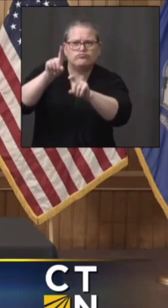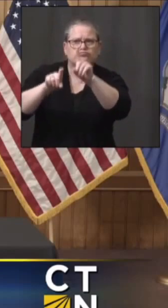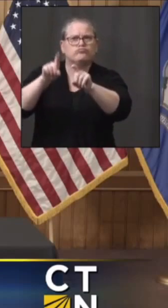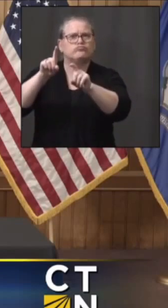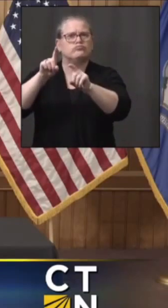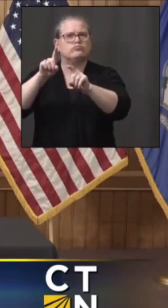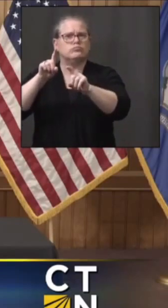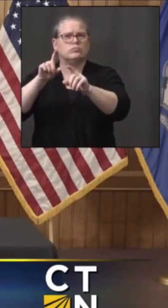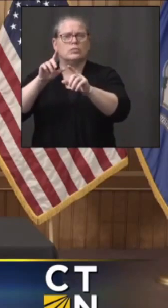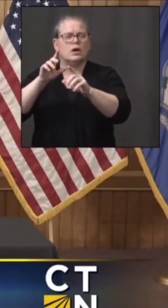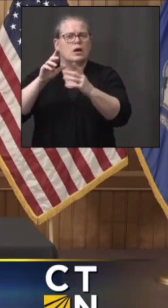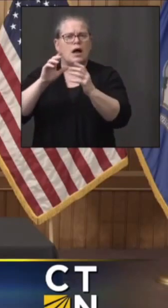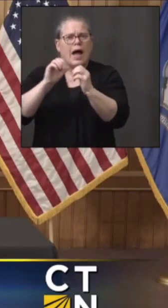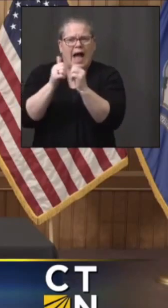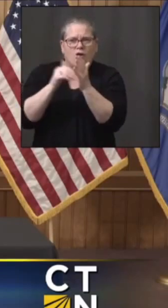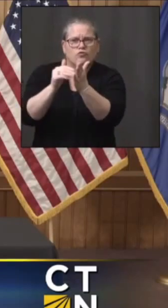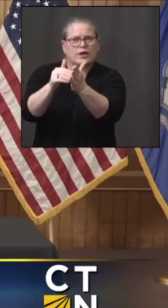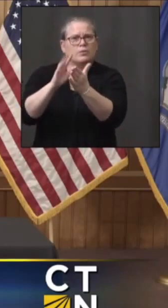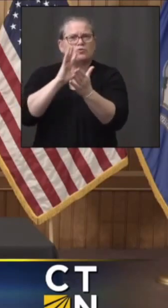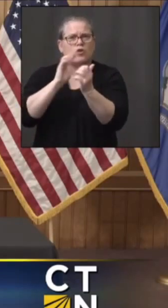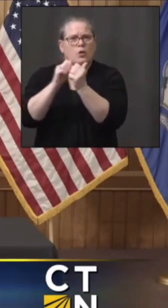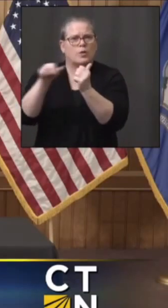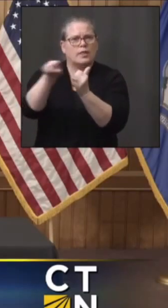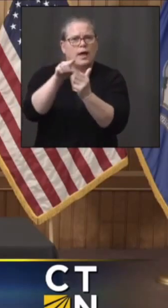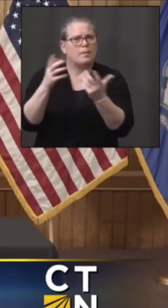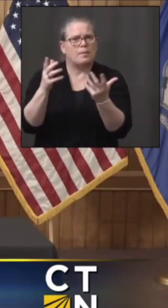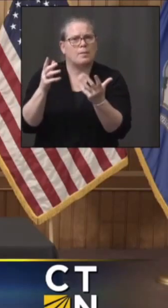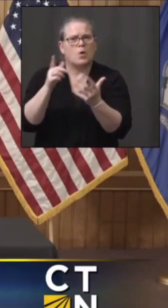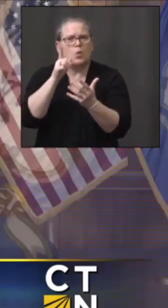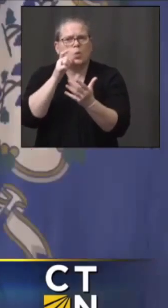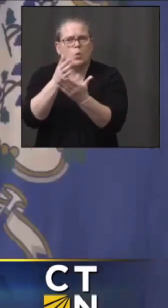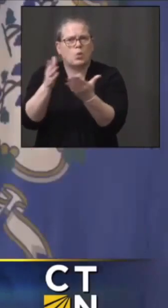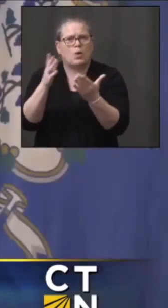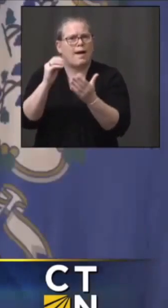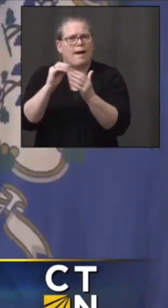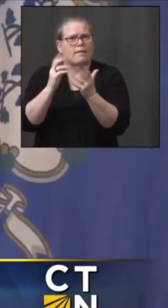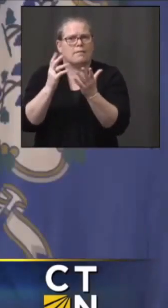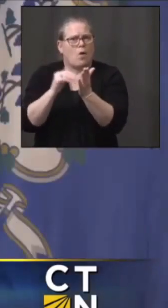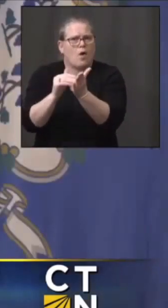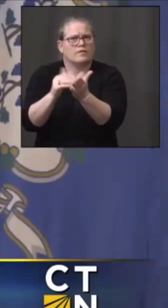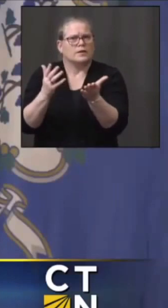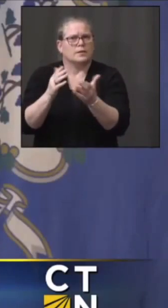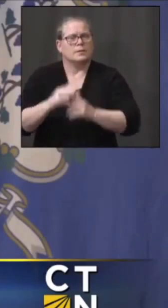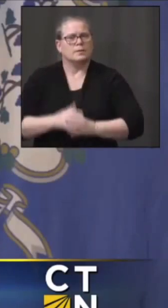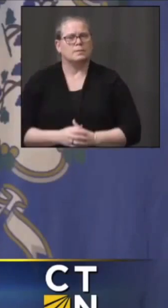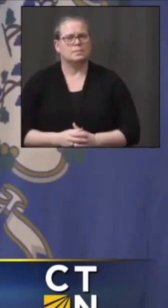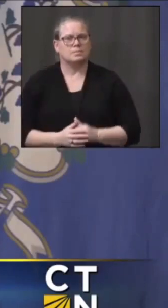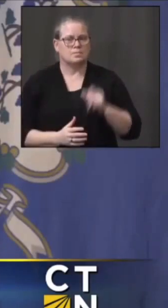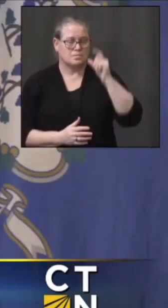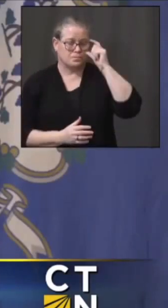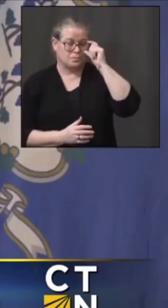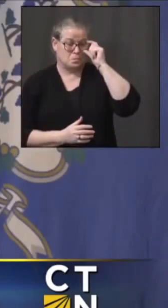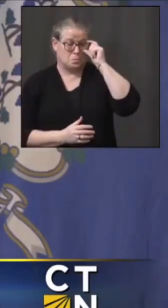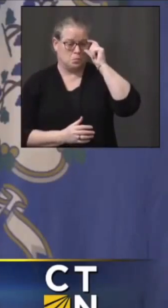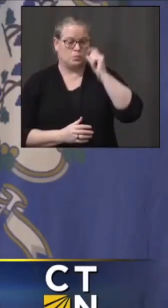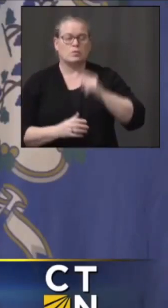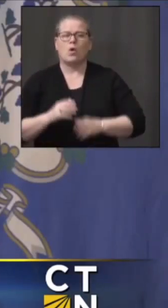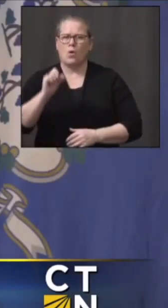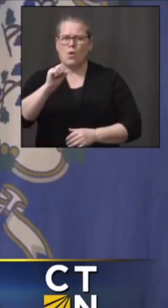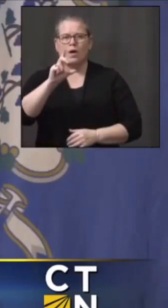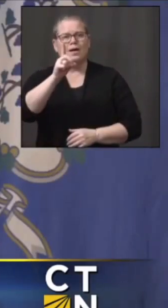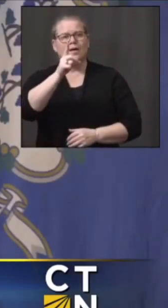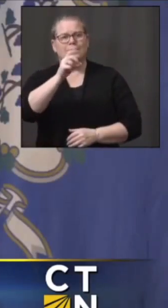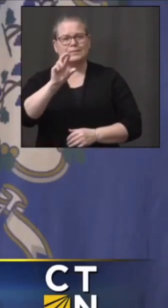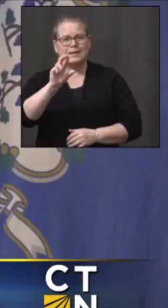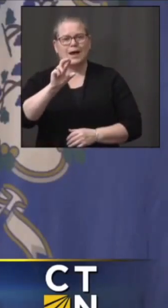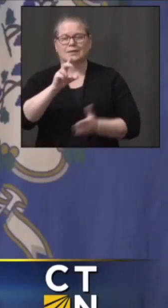how frequently you talk to those medical experts? Oh, yeah. I mean, I talk Dr. Coe, I talk to